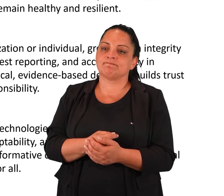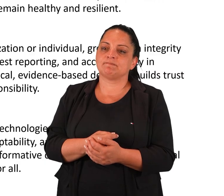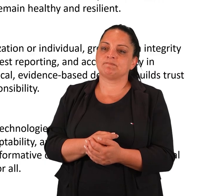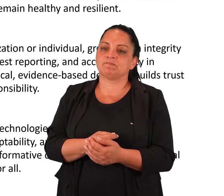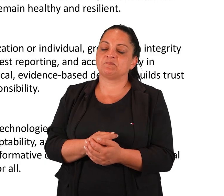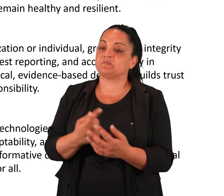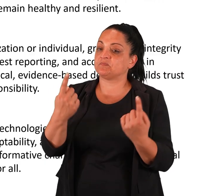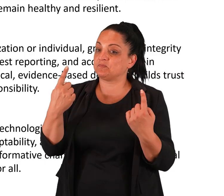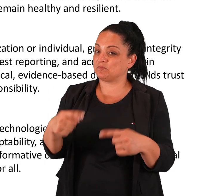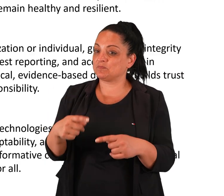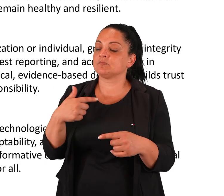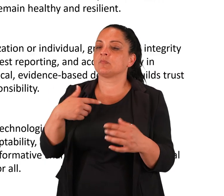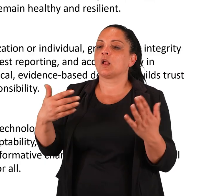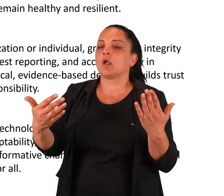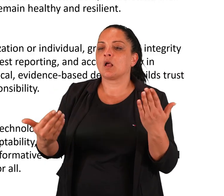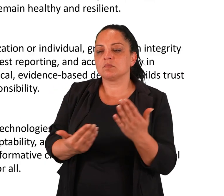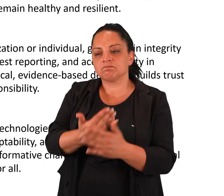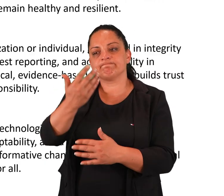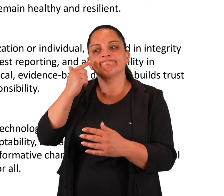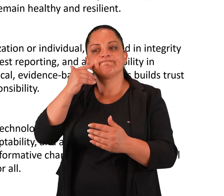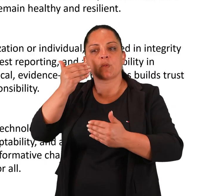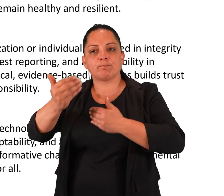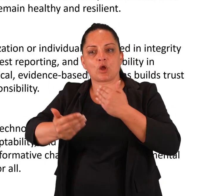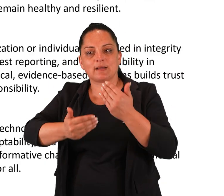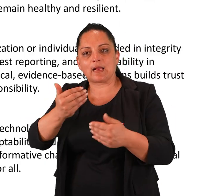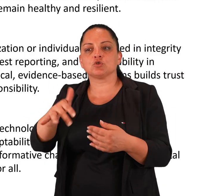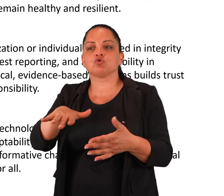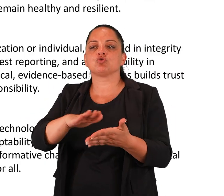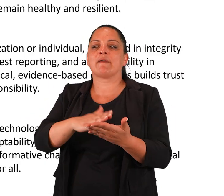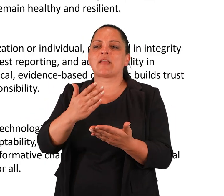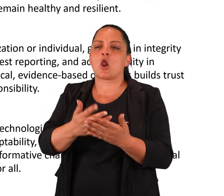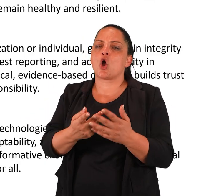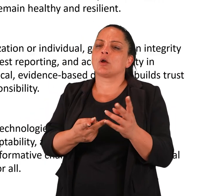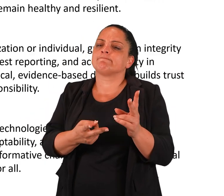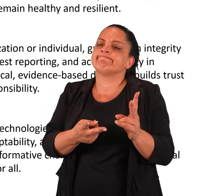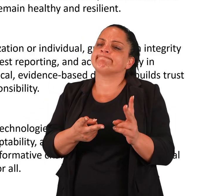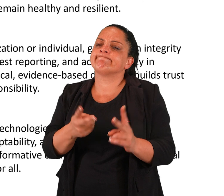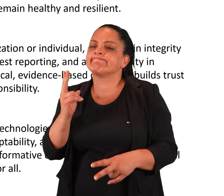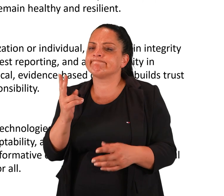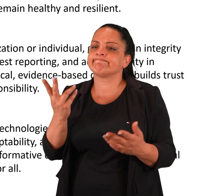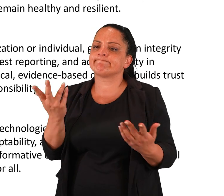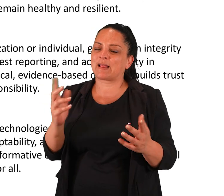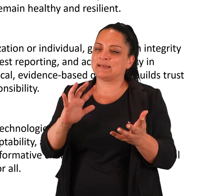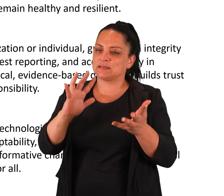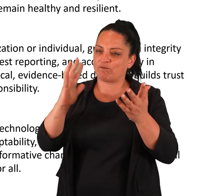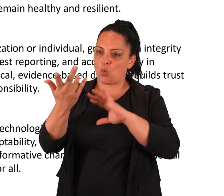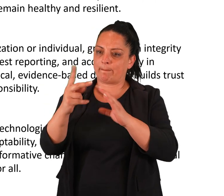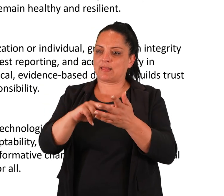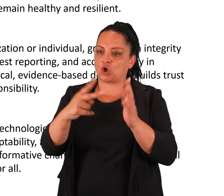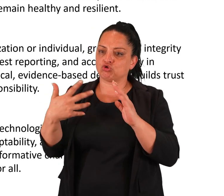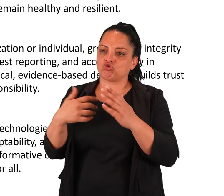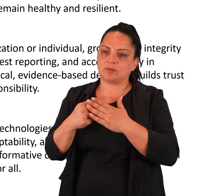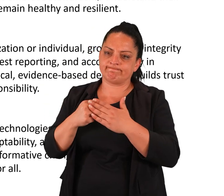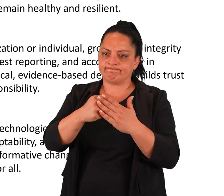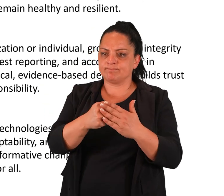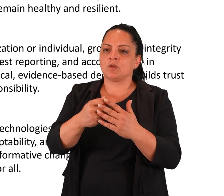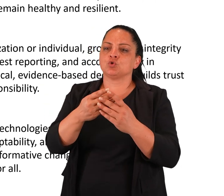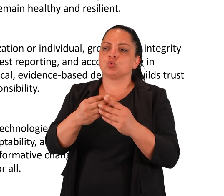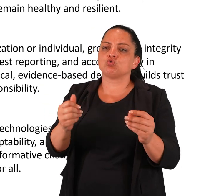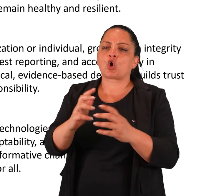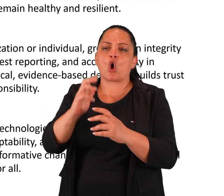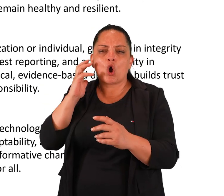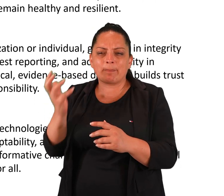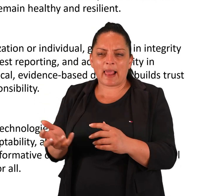Then we have innovation and progress, which is another relevant value that drives the development of sustainable technologies and solutions to